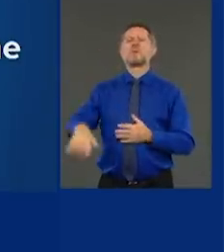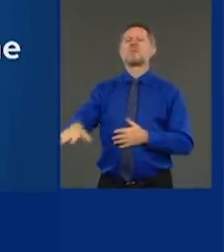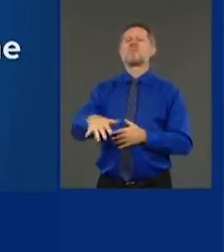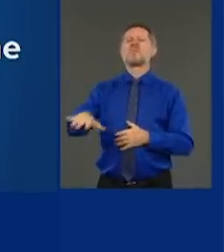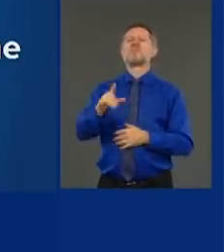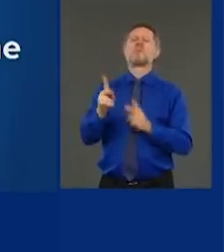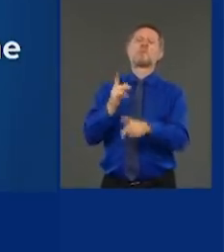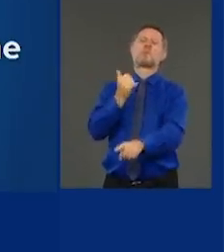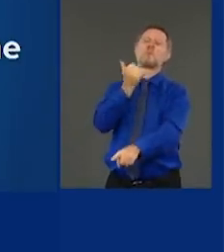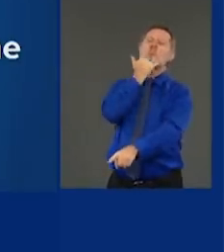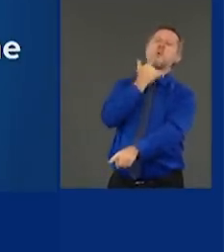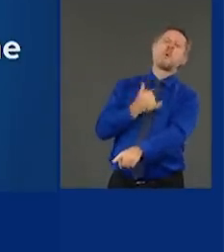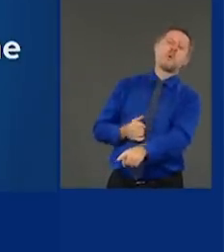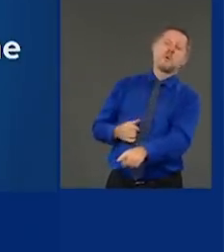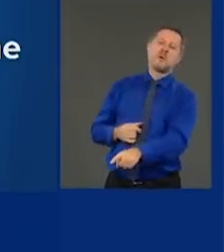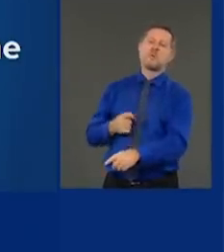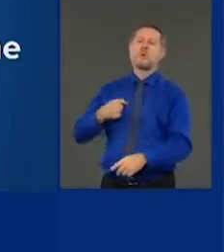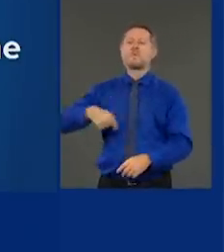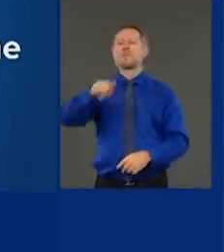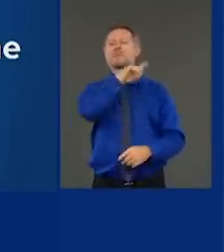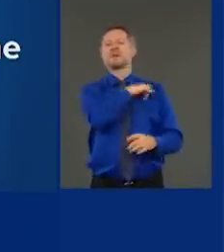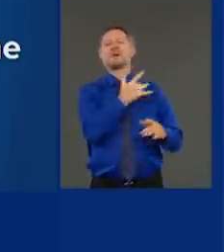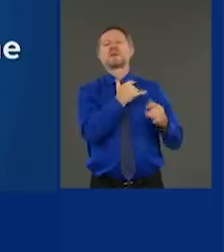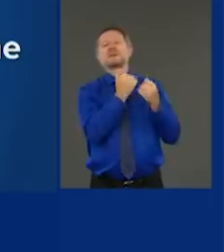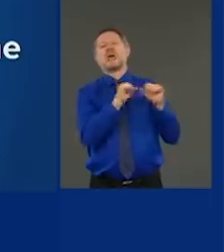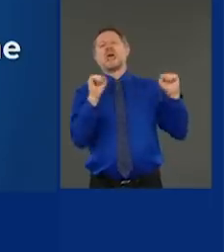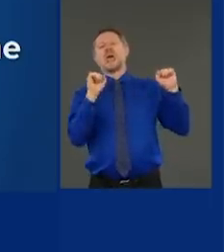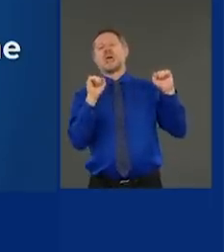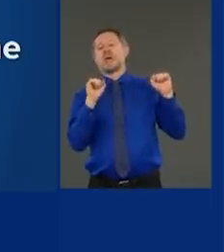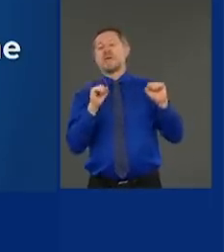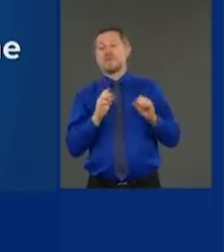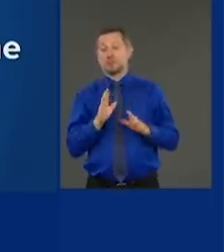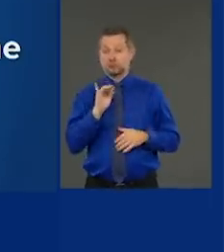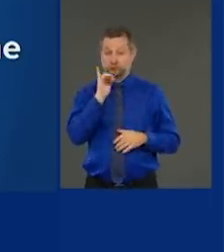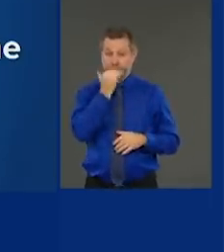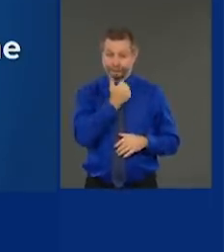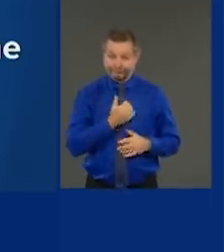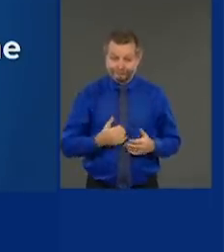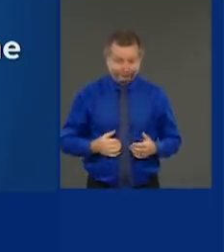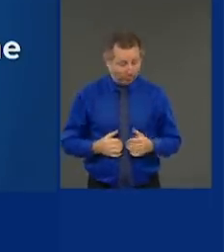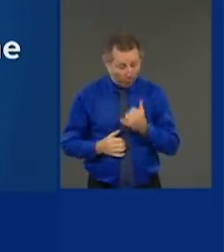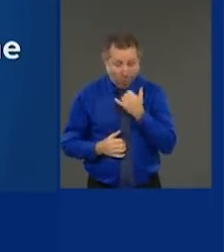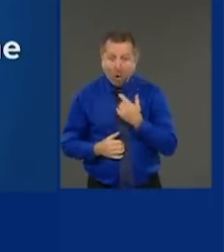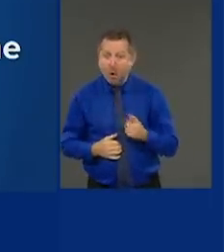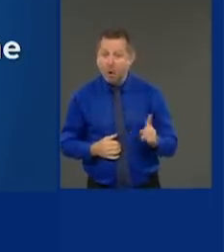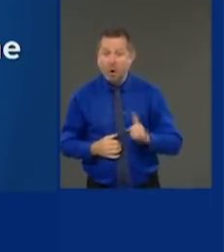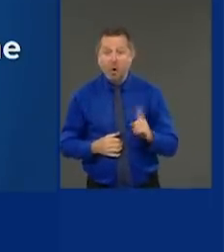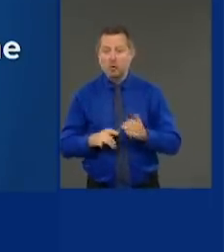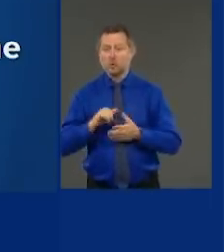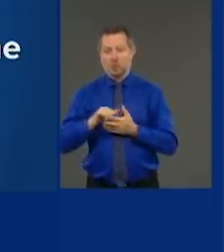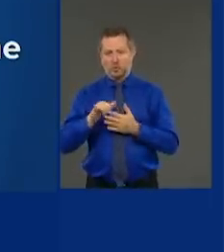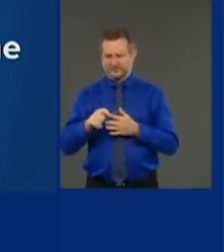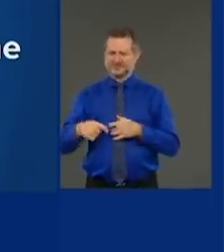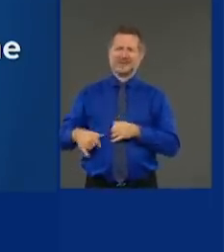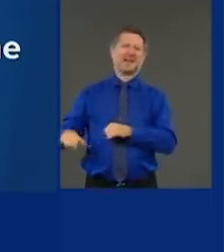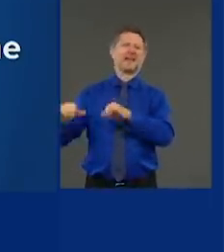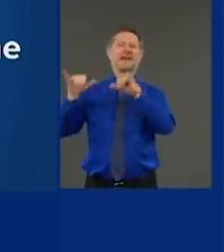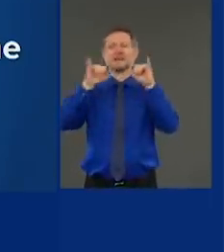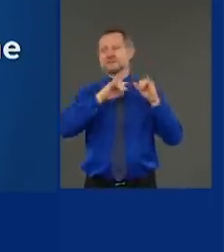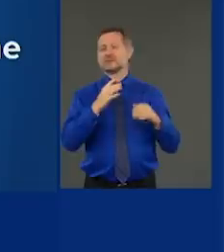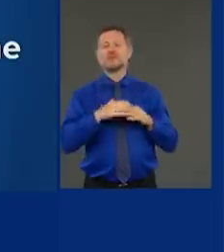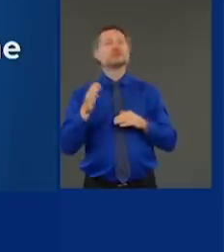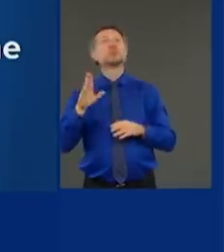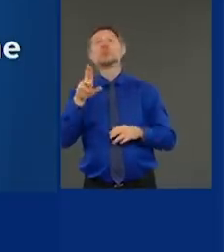your people were immune. Your people aren't immune. New Yorkers had no different immune system that made them